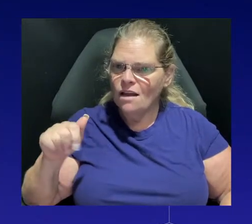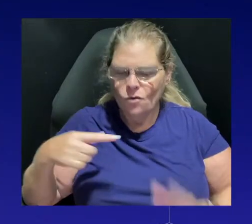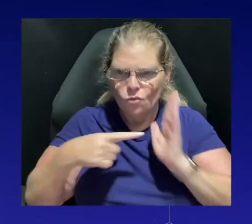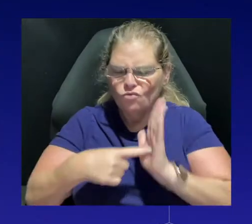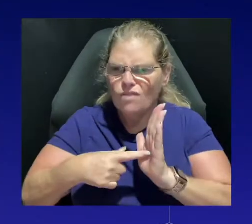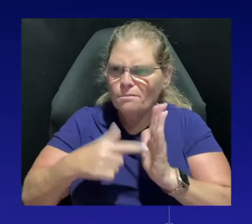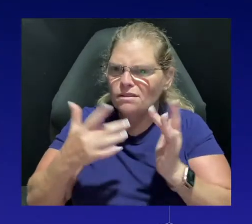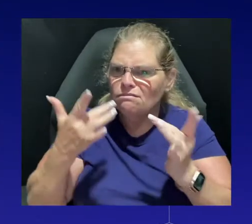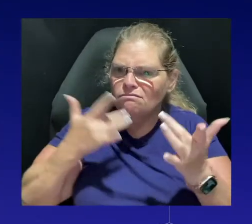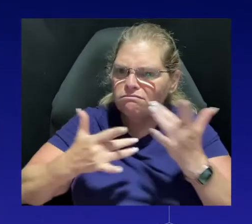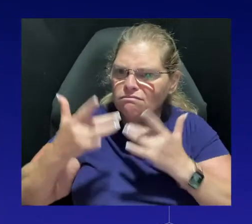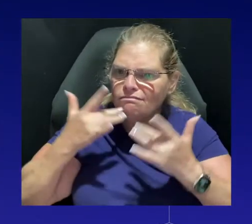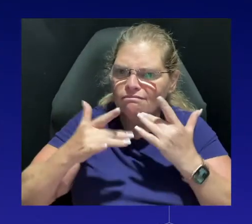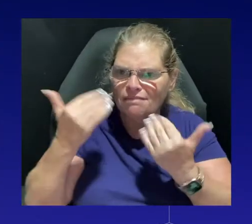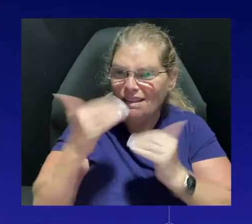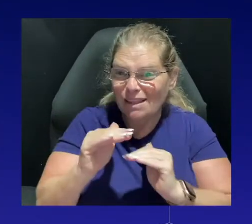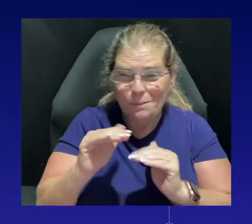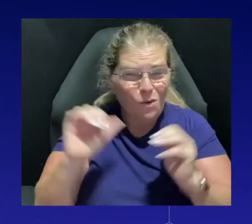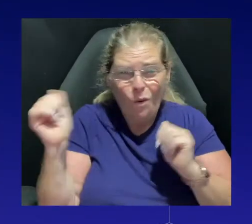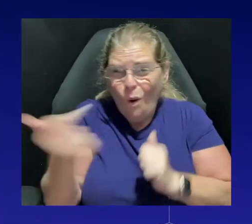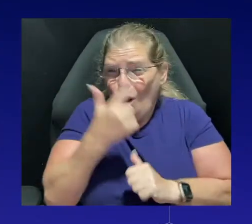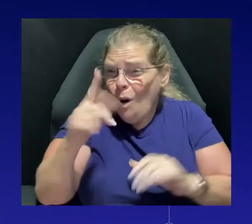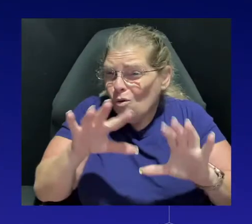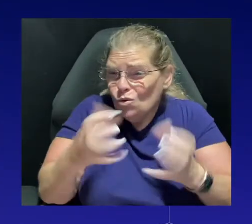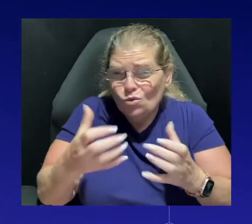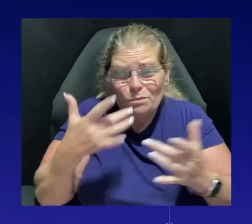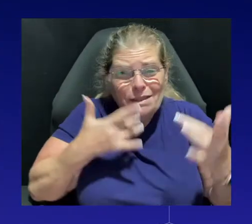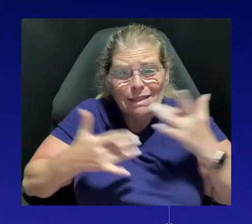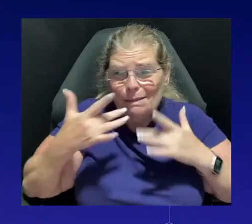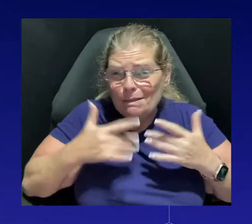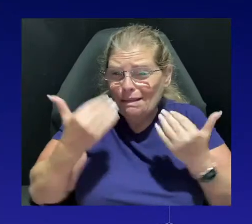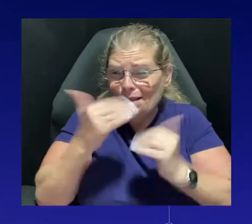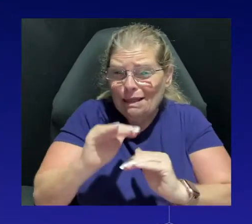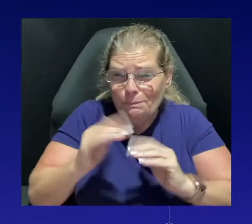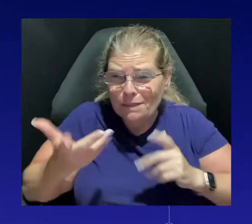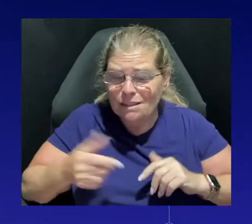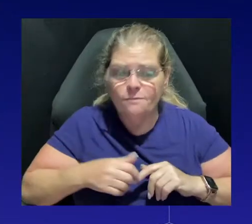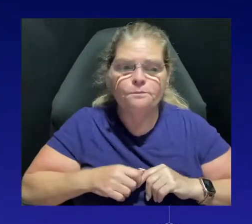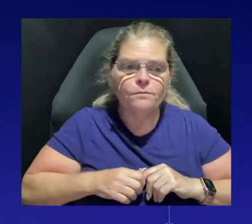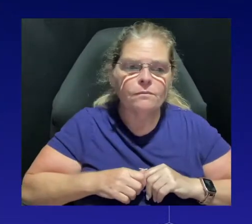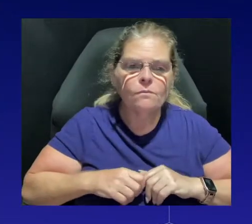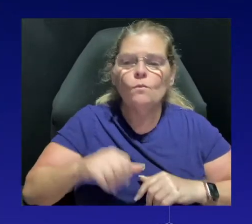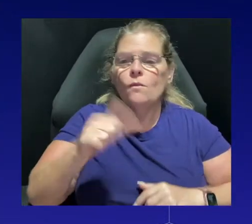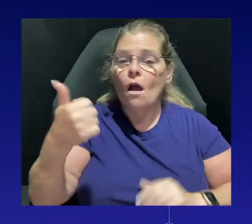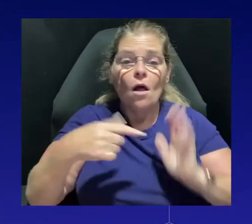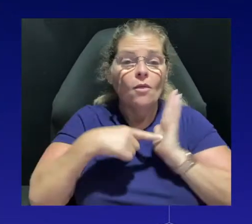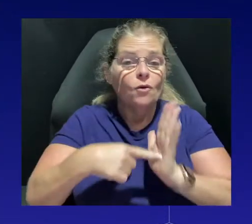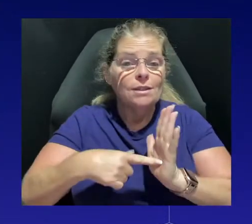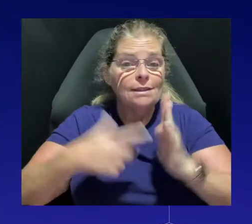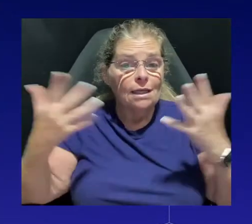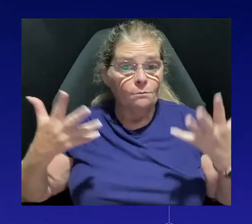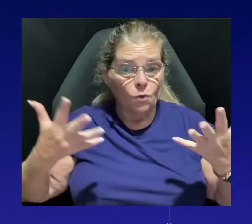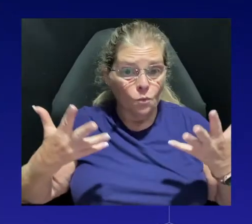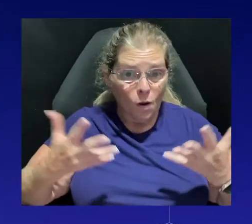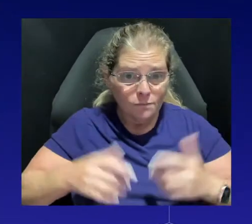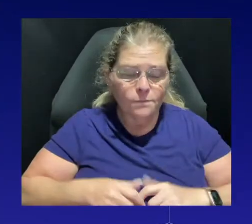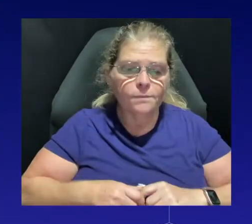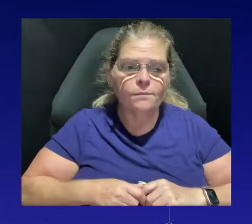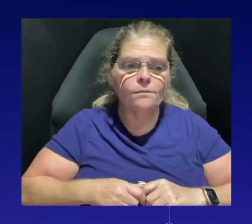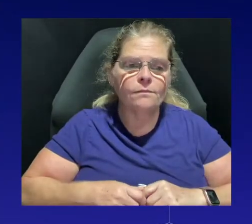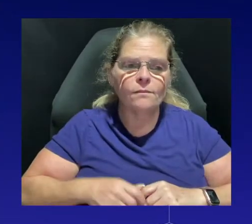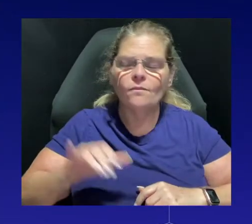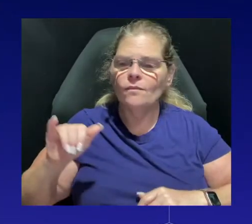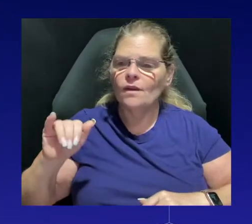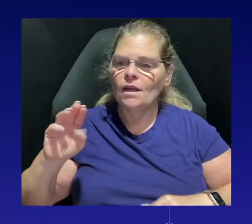all groups, that we'd like to see that. But another example comes to mind, which is in the